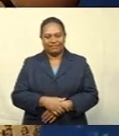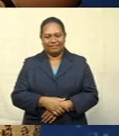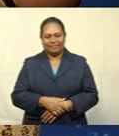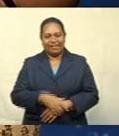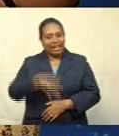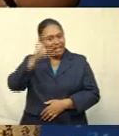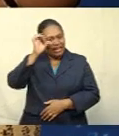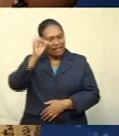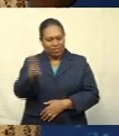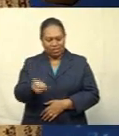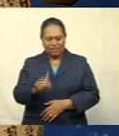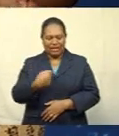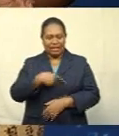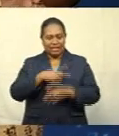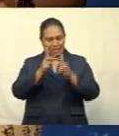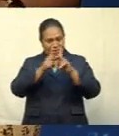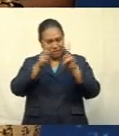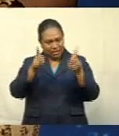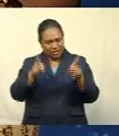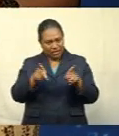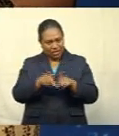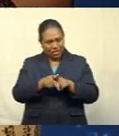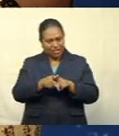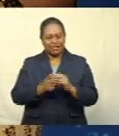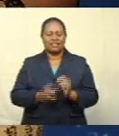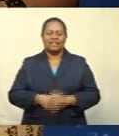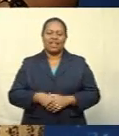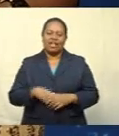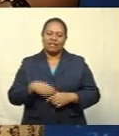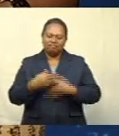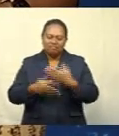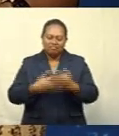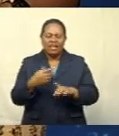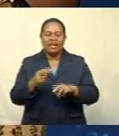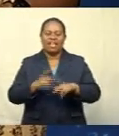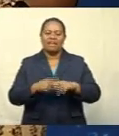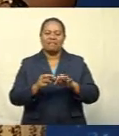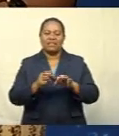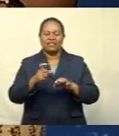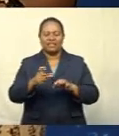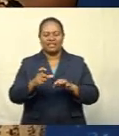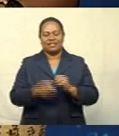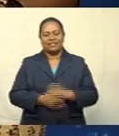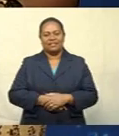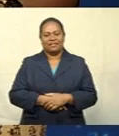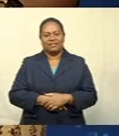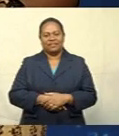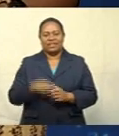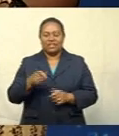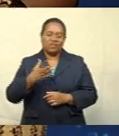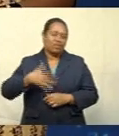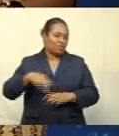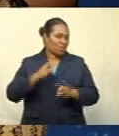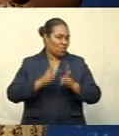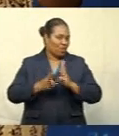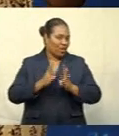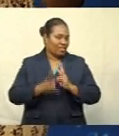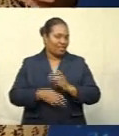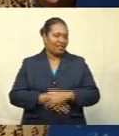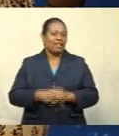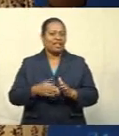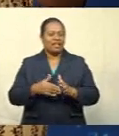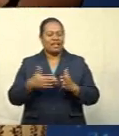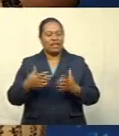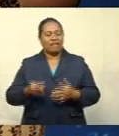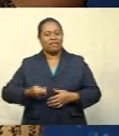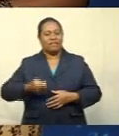Remember to send us pictures with a small description to our FBC News Facebook page. That's all from the Weather World. After Fijian